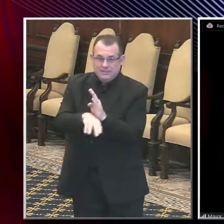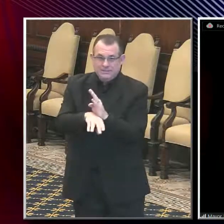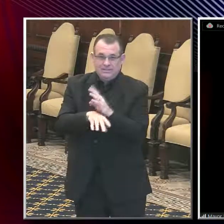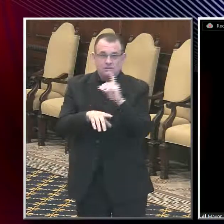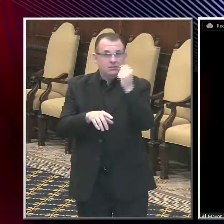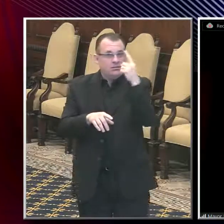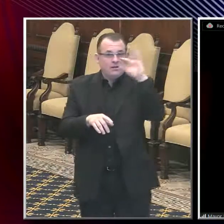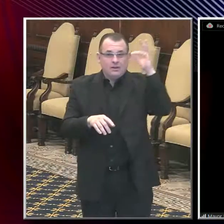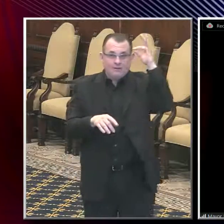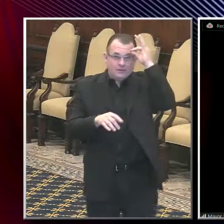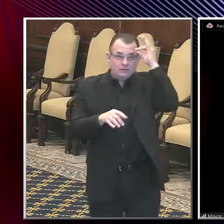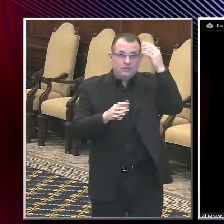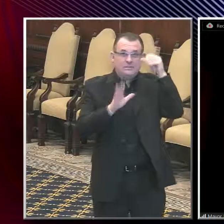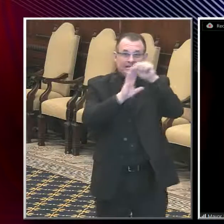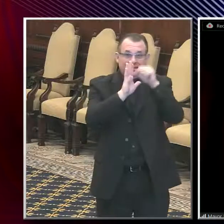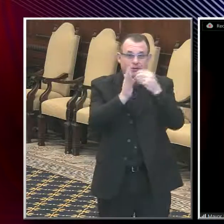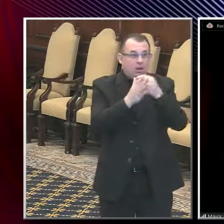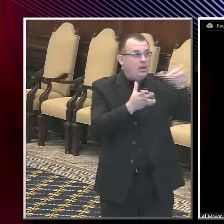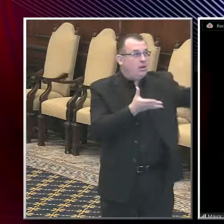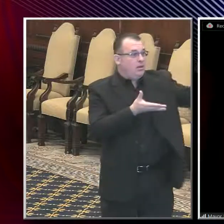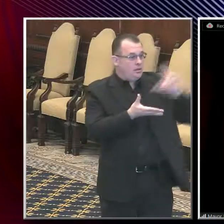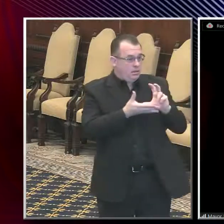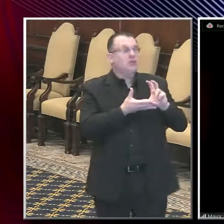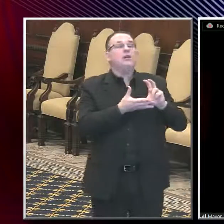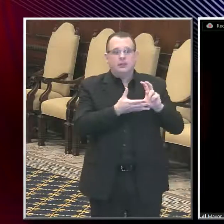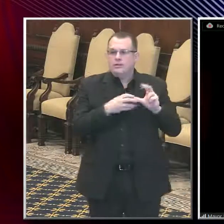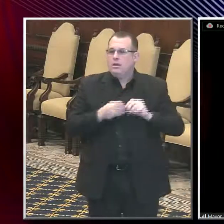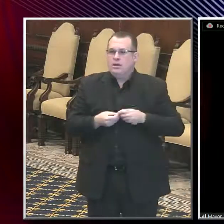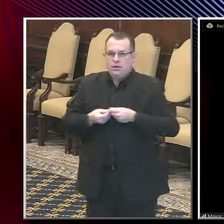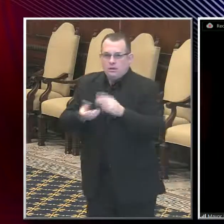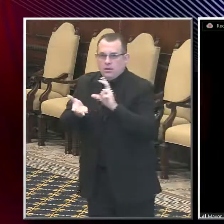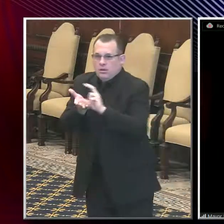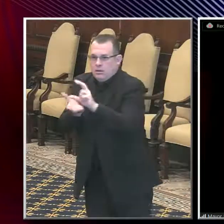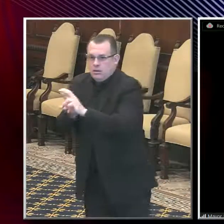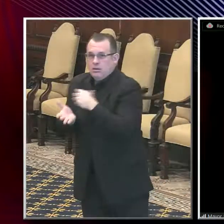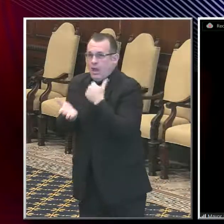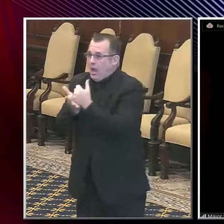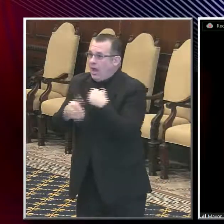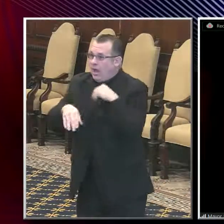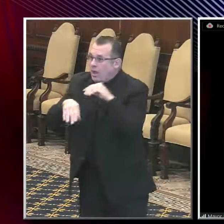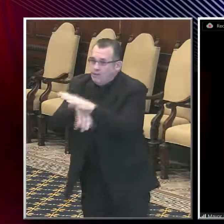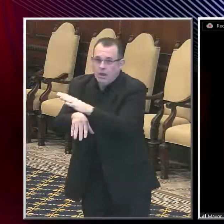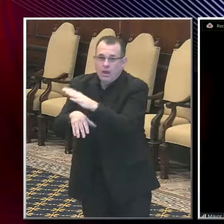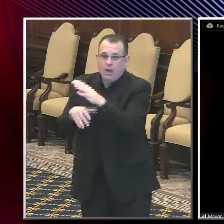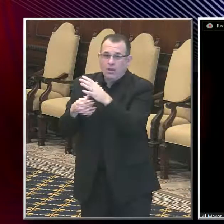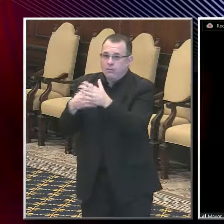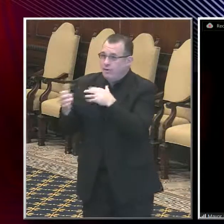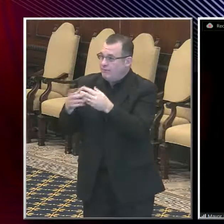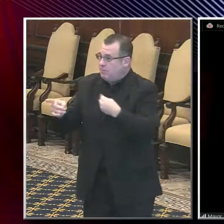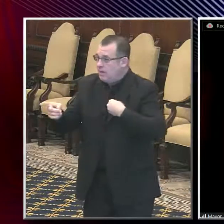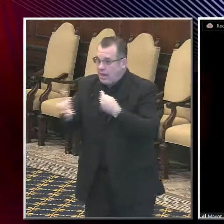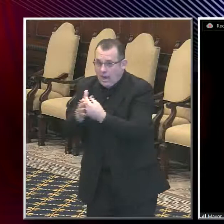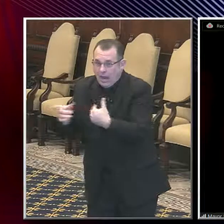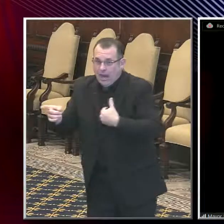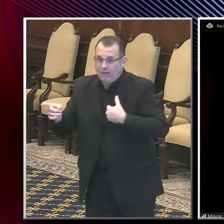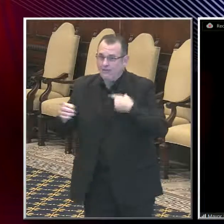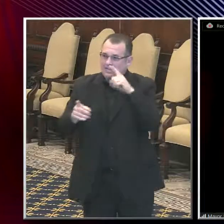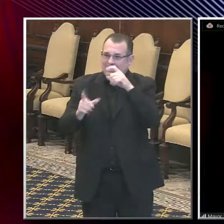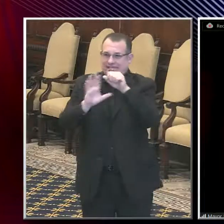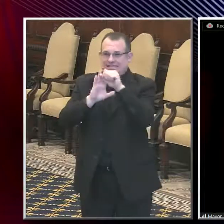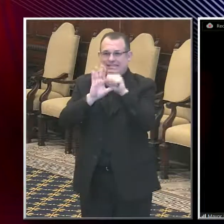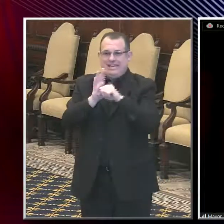will pitch in as we can. We will give them advice and direction, and whatever money we can afford to give.